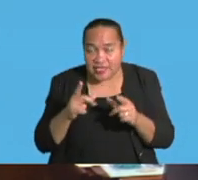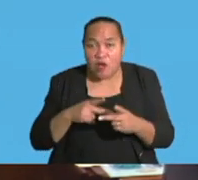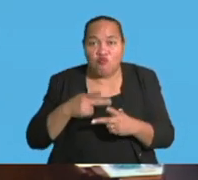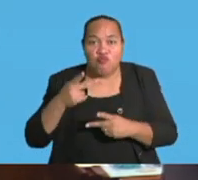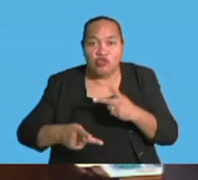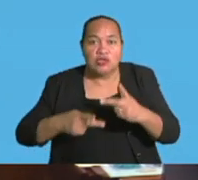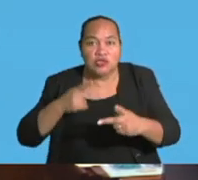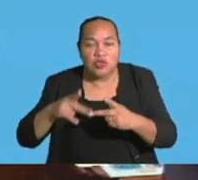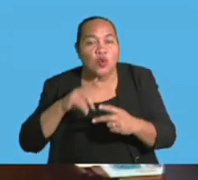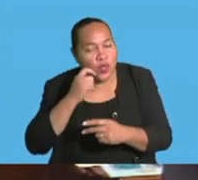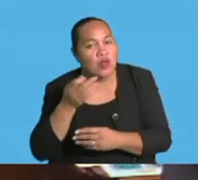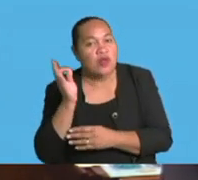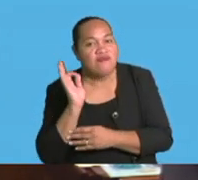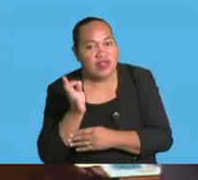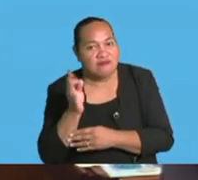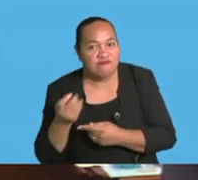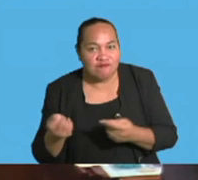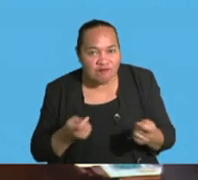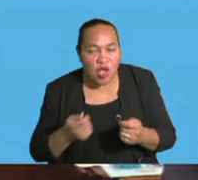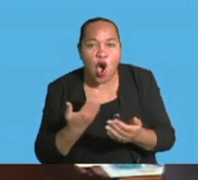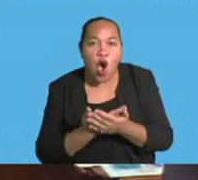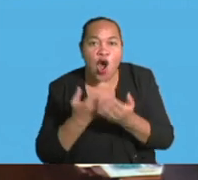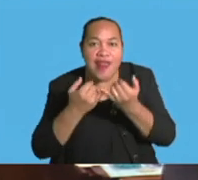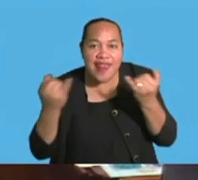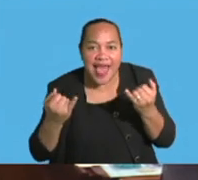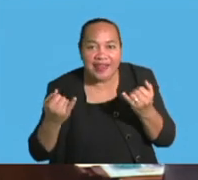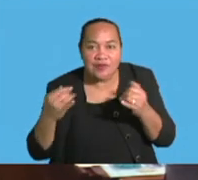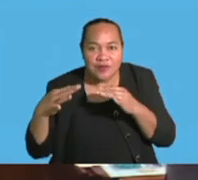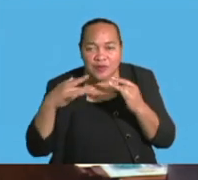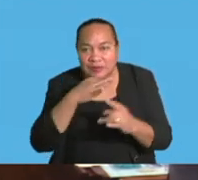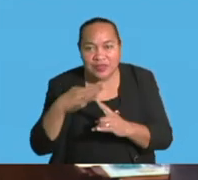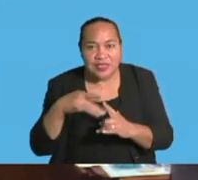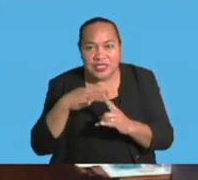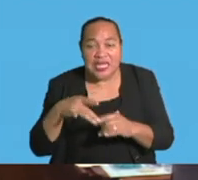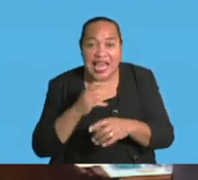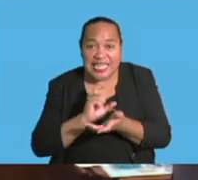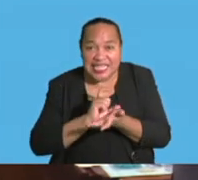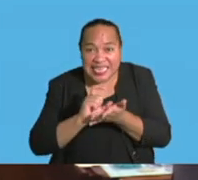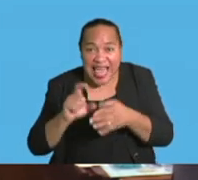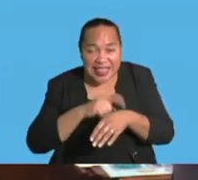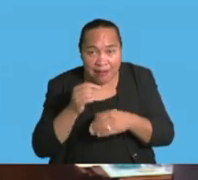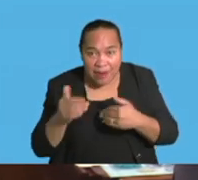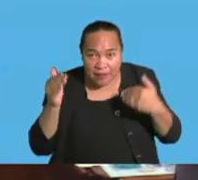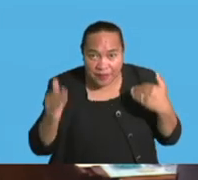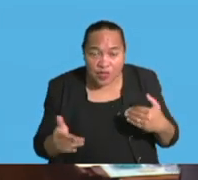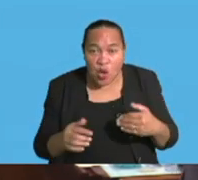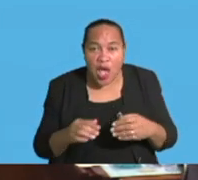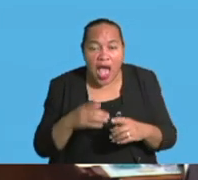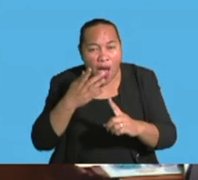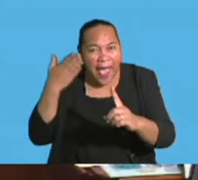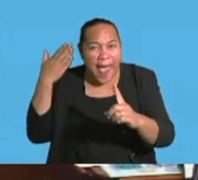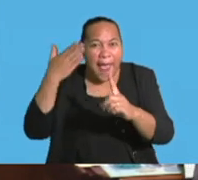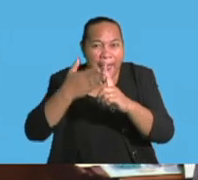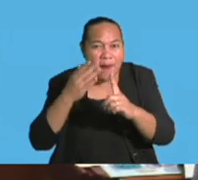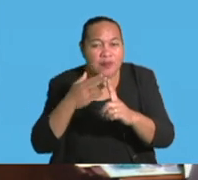be facilitated online with clear timeline. The aim is to significantly reduce